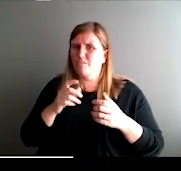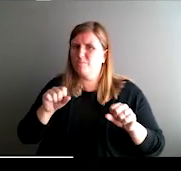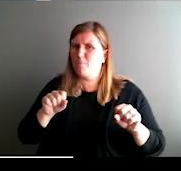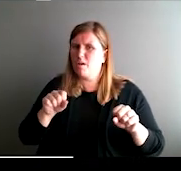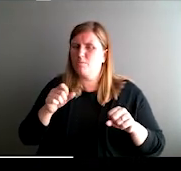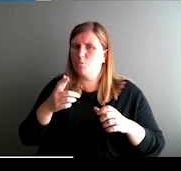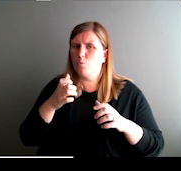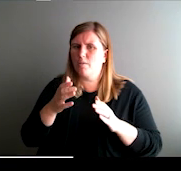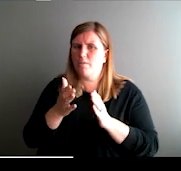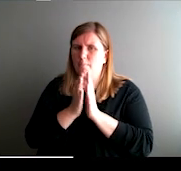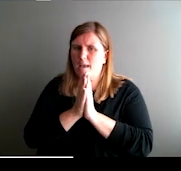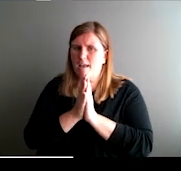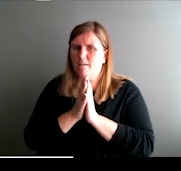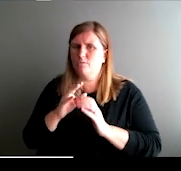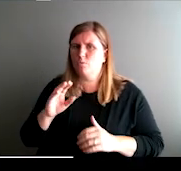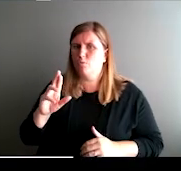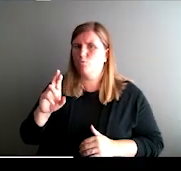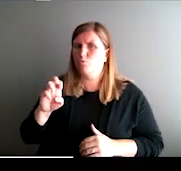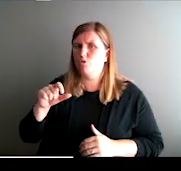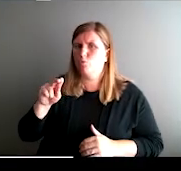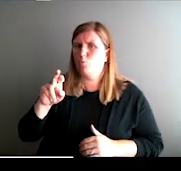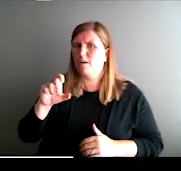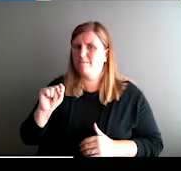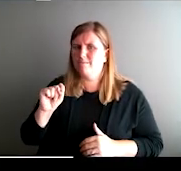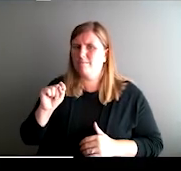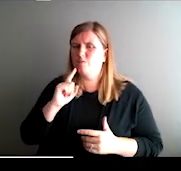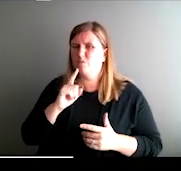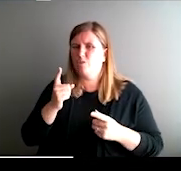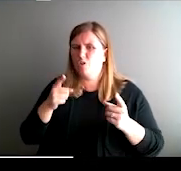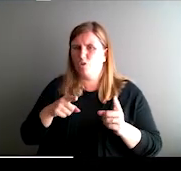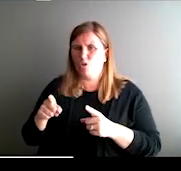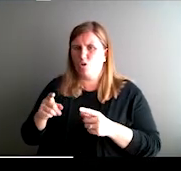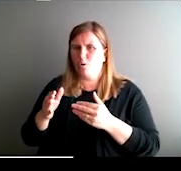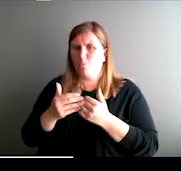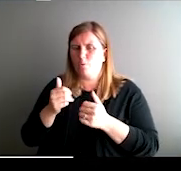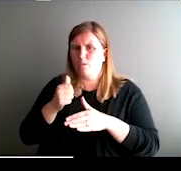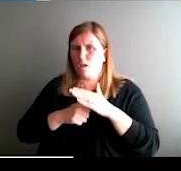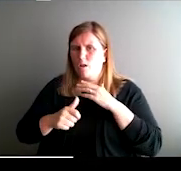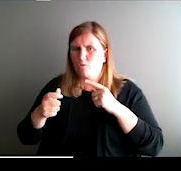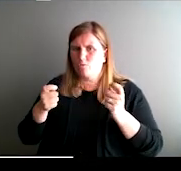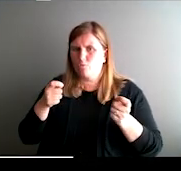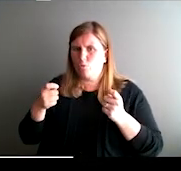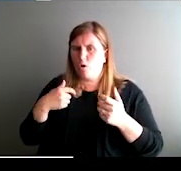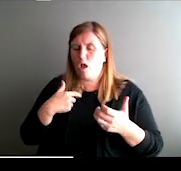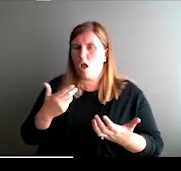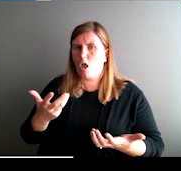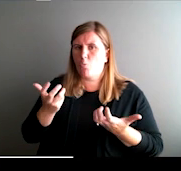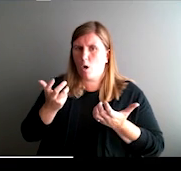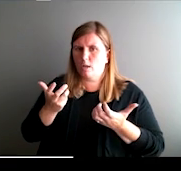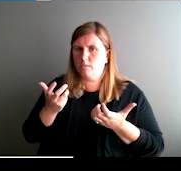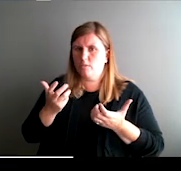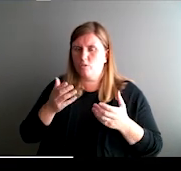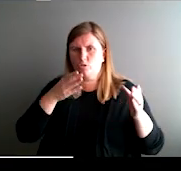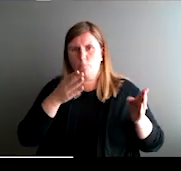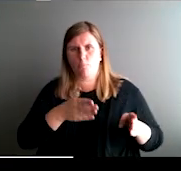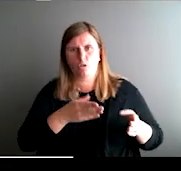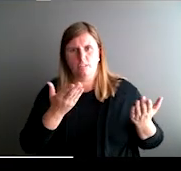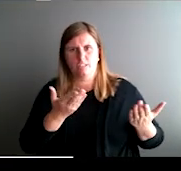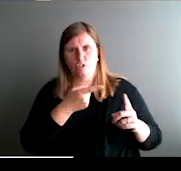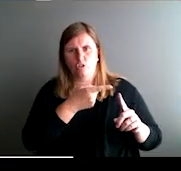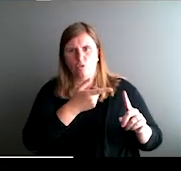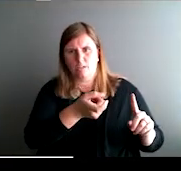the demand or the request to occur mostly under control. I want it. There's a person here who